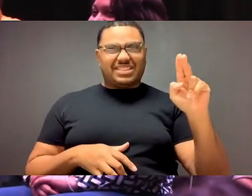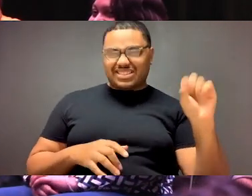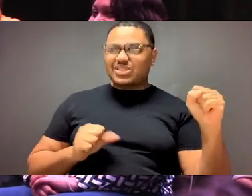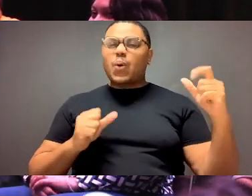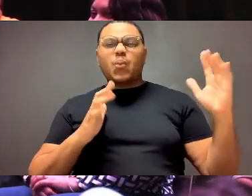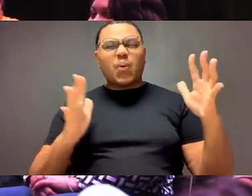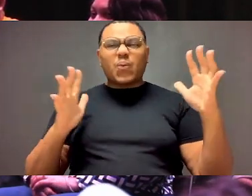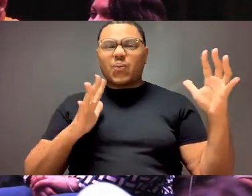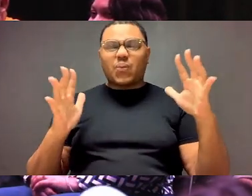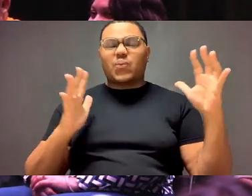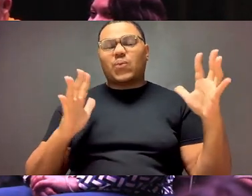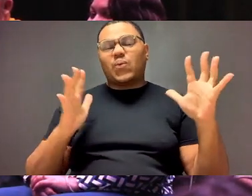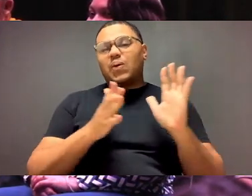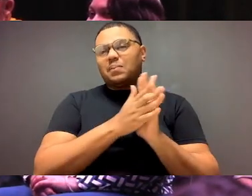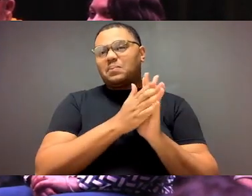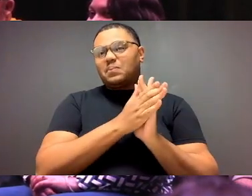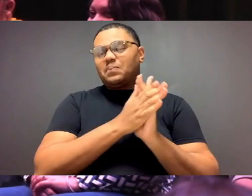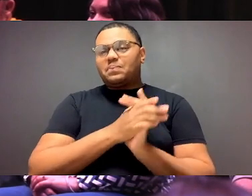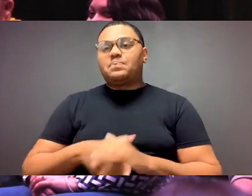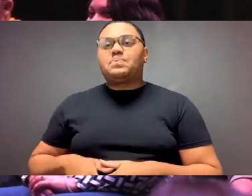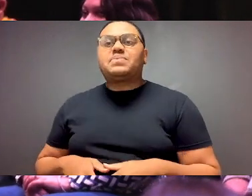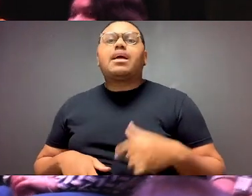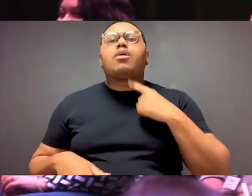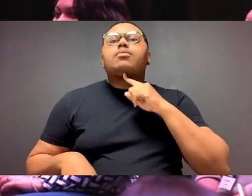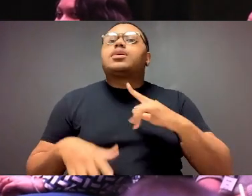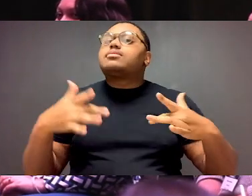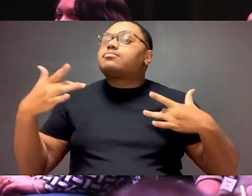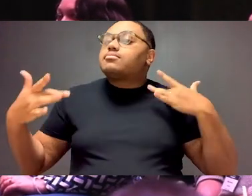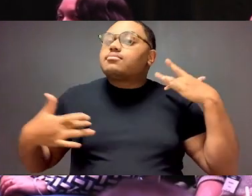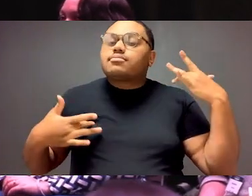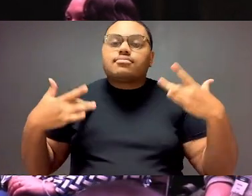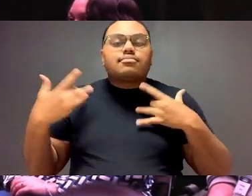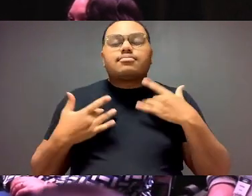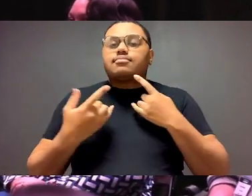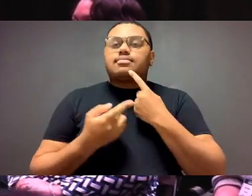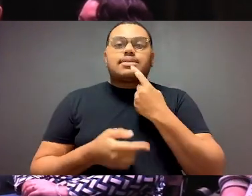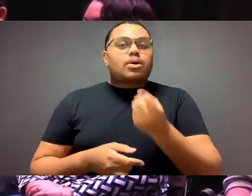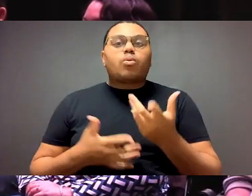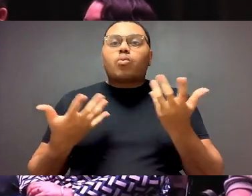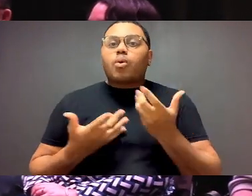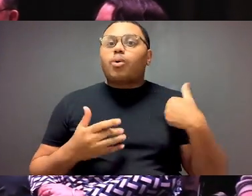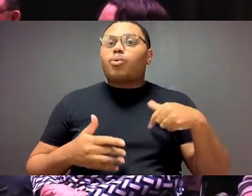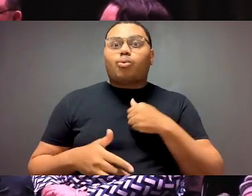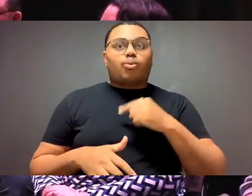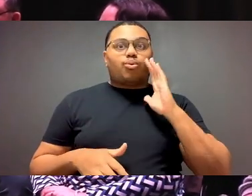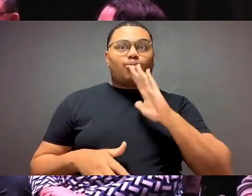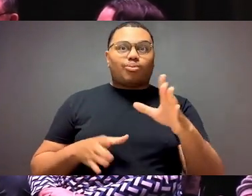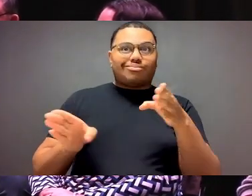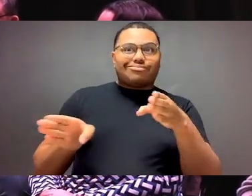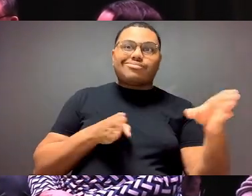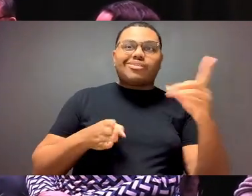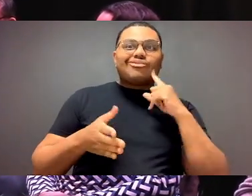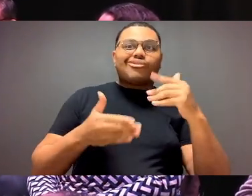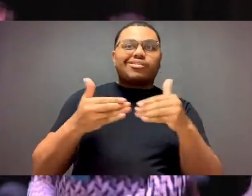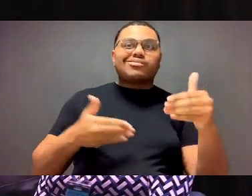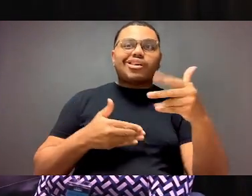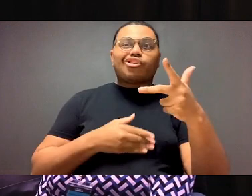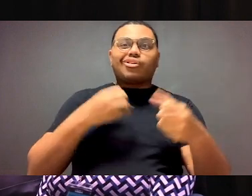I am so excited to tell you all what we have in store for the next 3 years of LTC